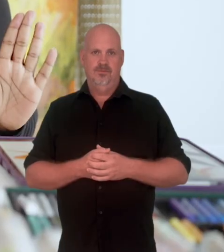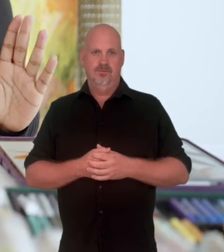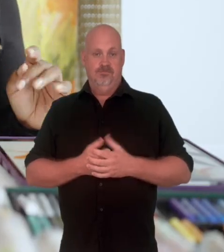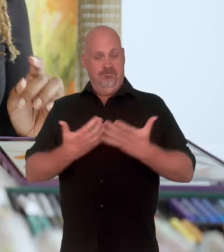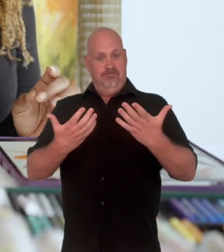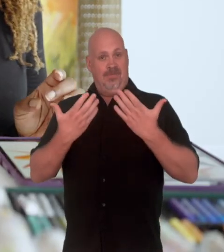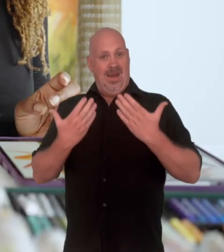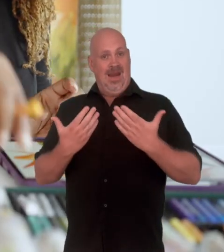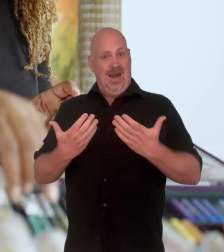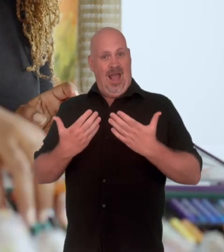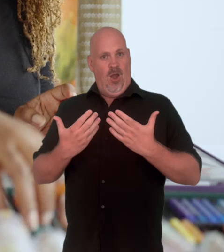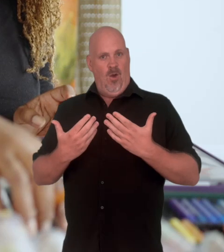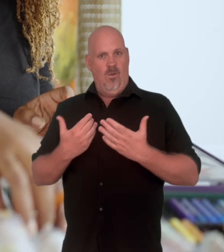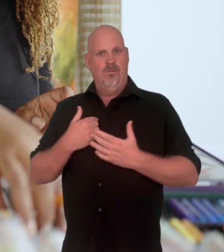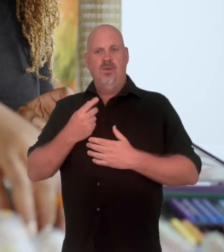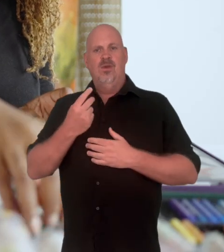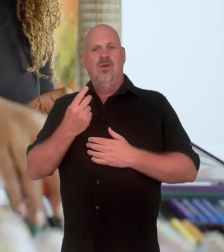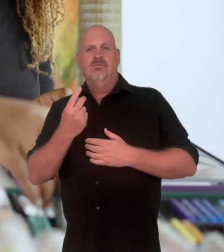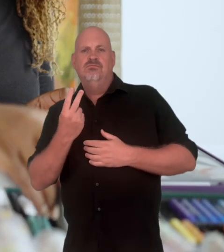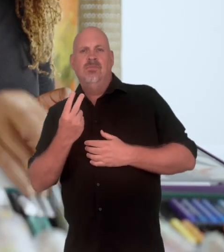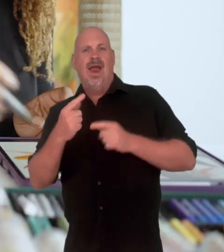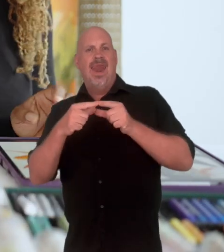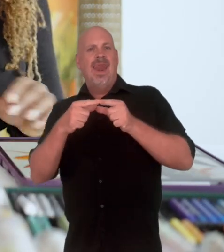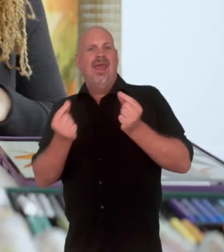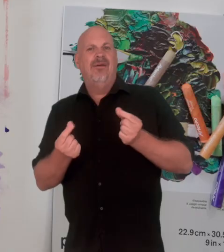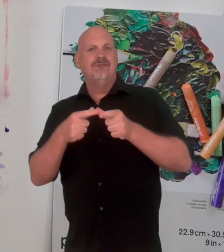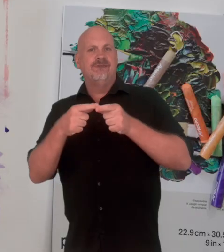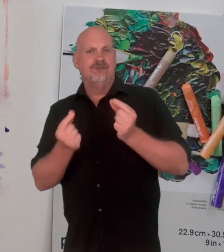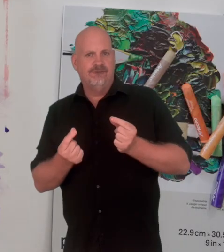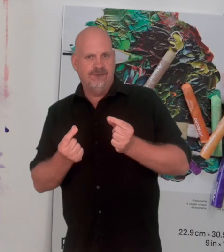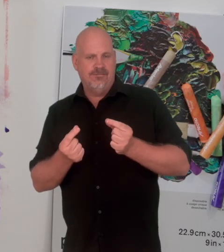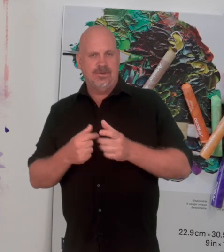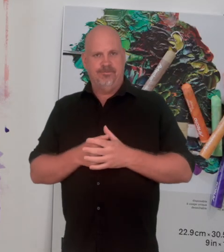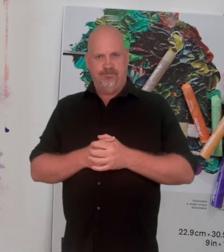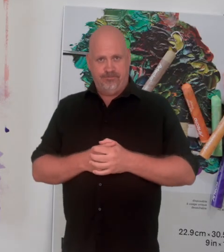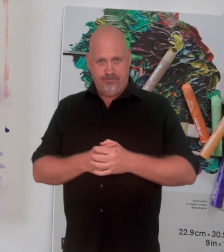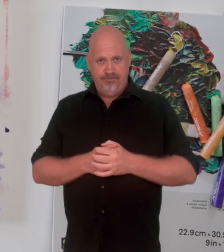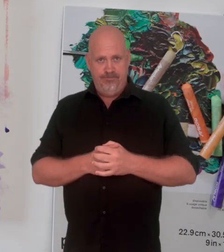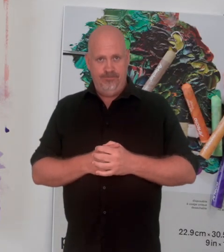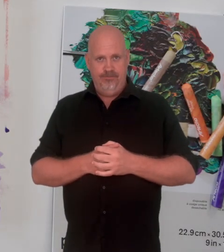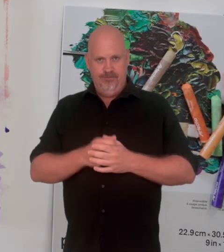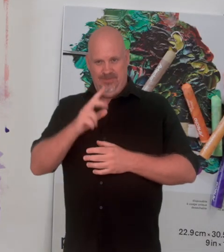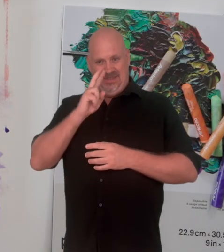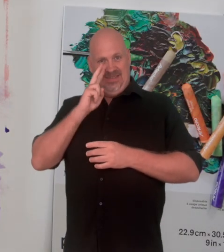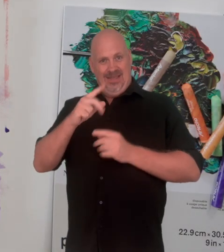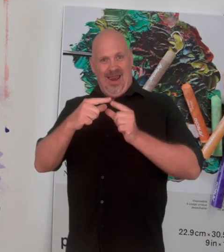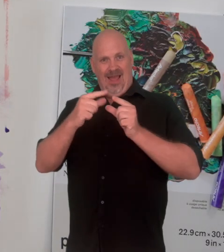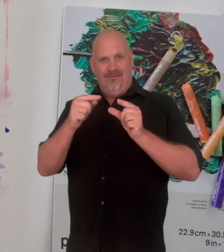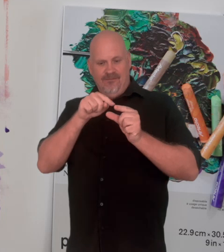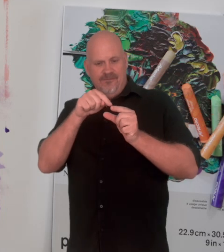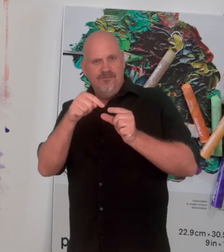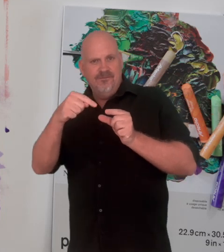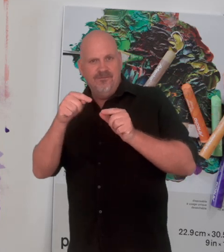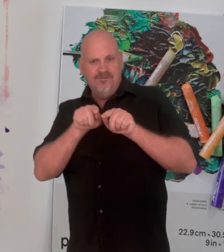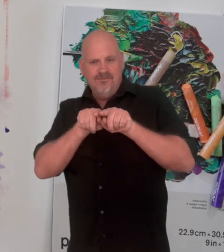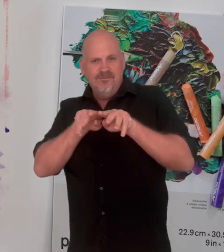So now we're going to do a couple of leaves. So you can see the veins of the leaves.